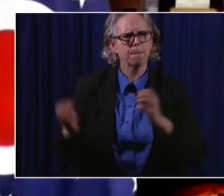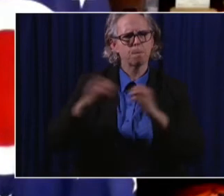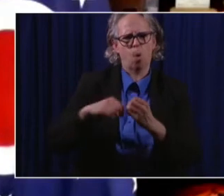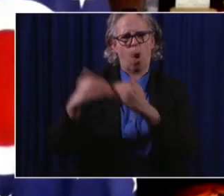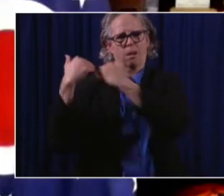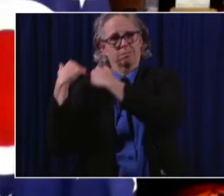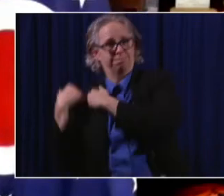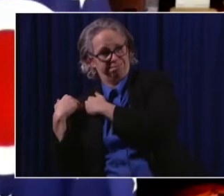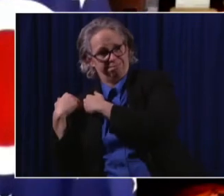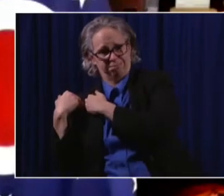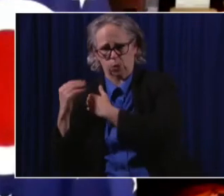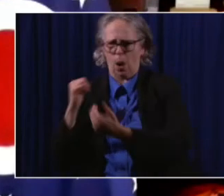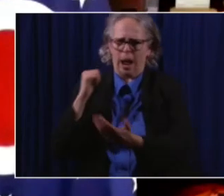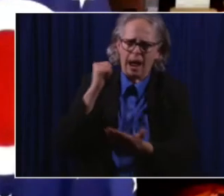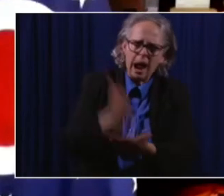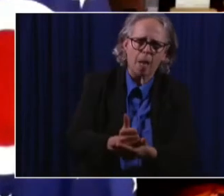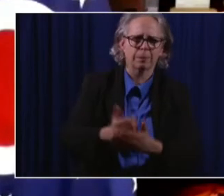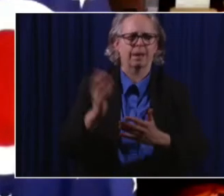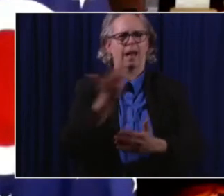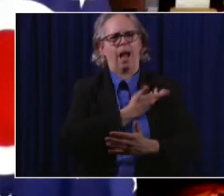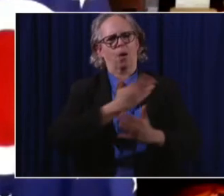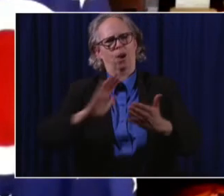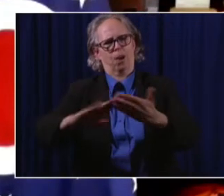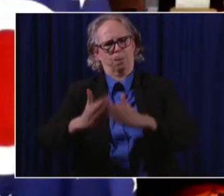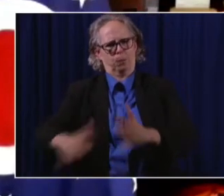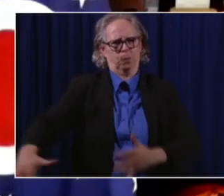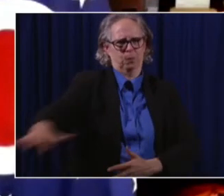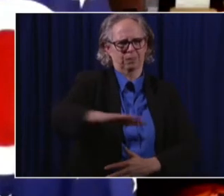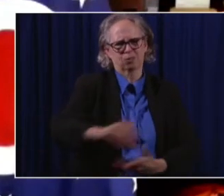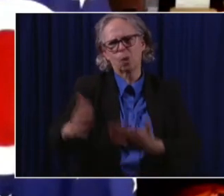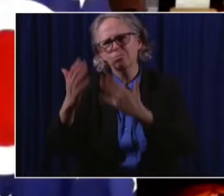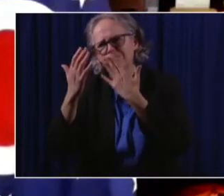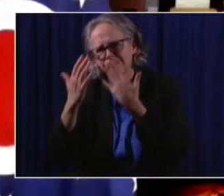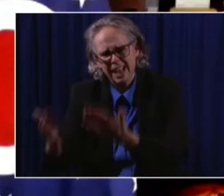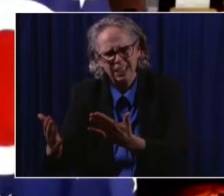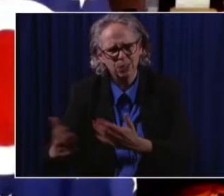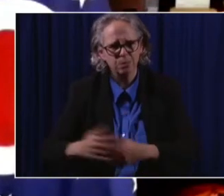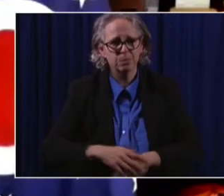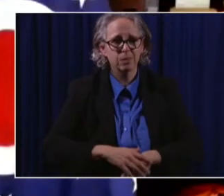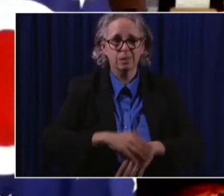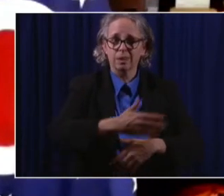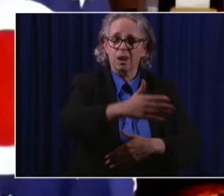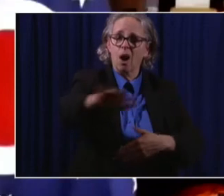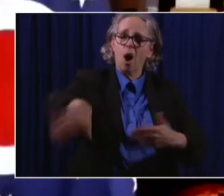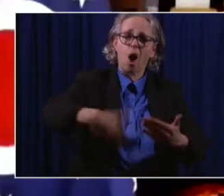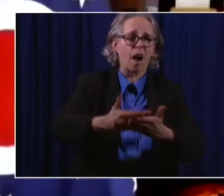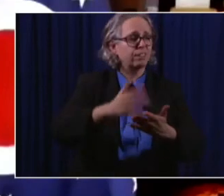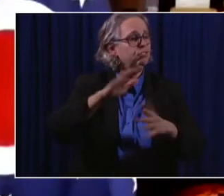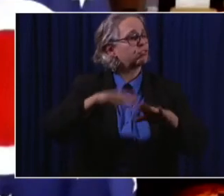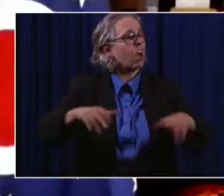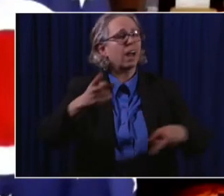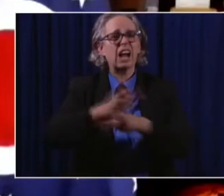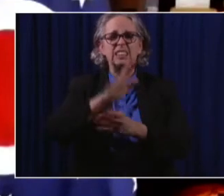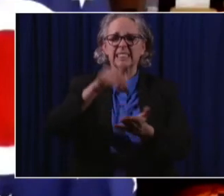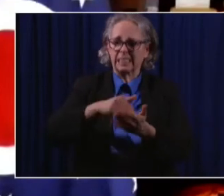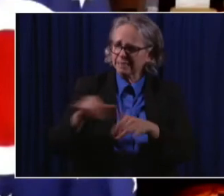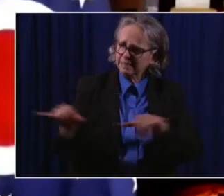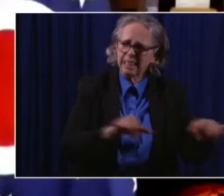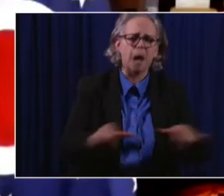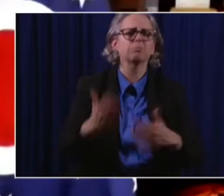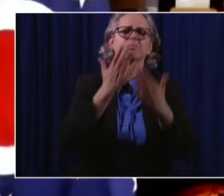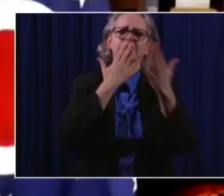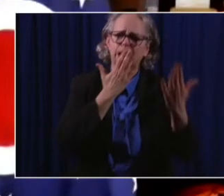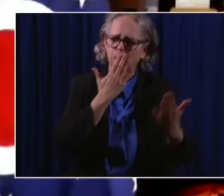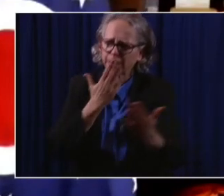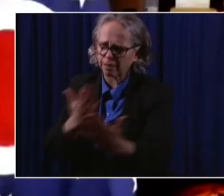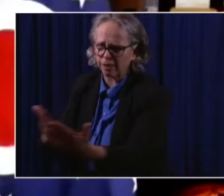thank Children's Discovery Center and all those child care centers out there who are doing that. And then I'll close with this thought. We talked about mom and dad